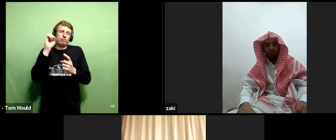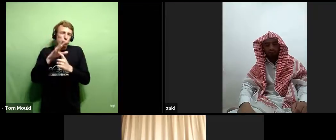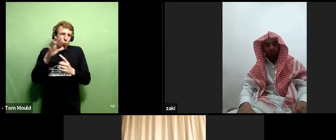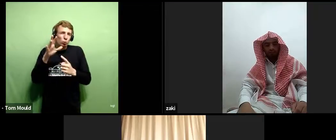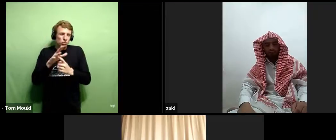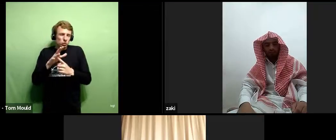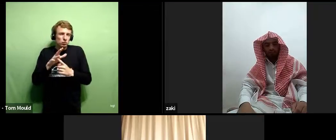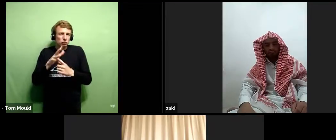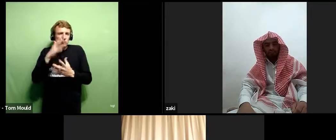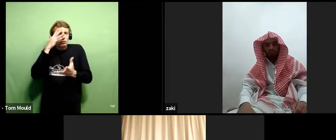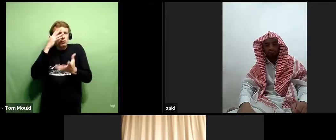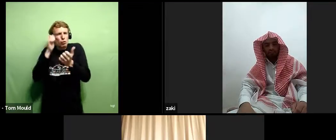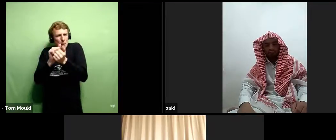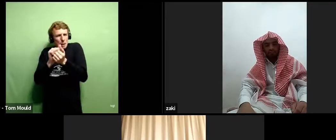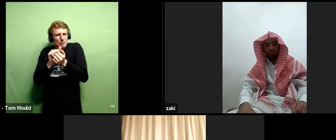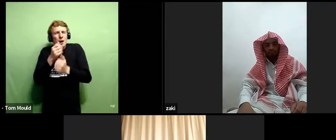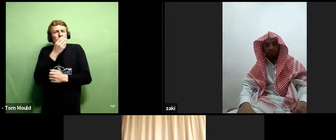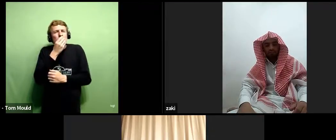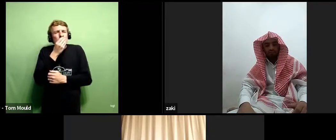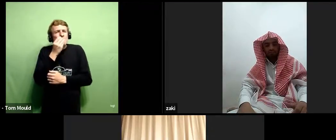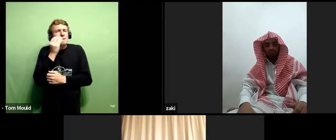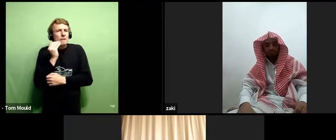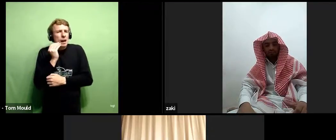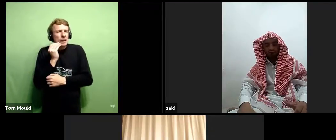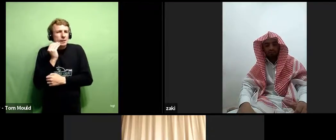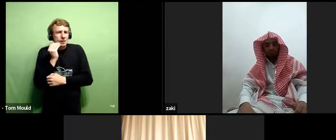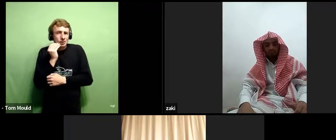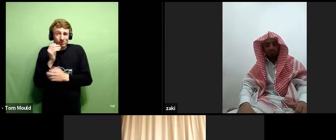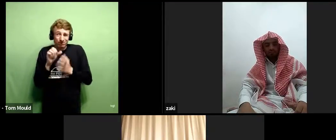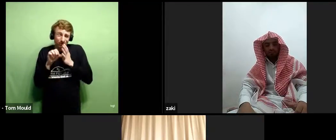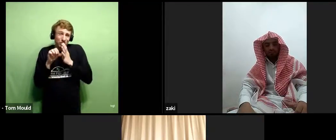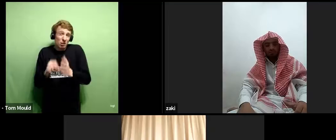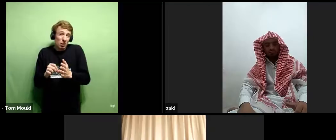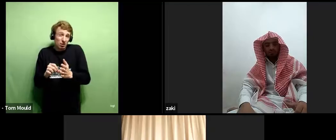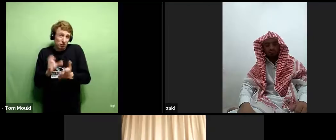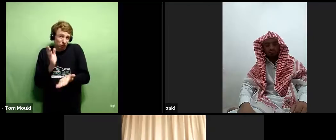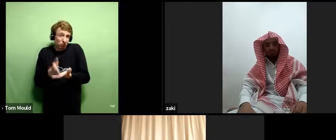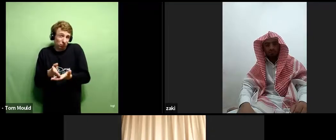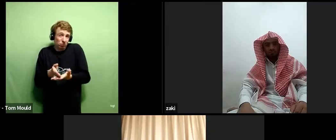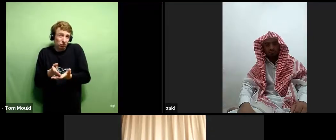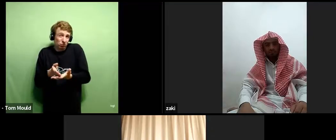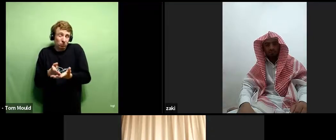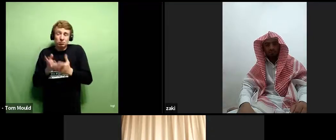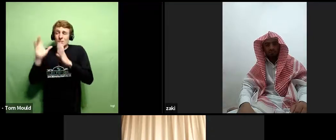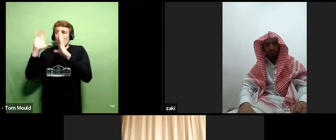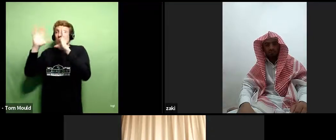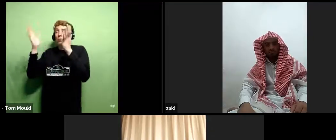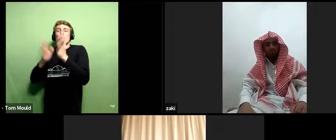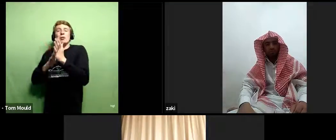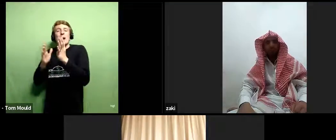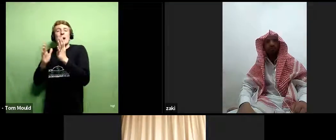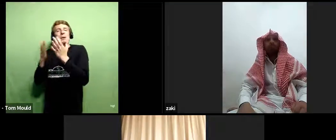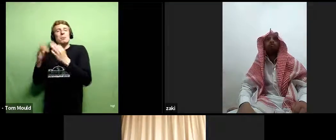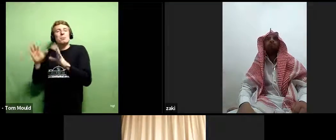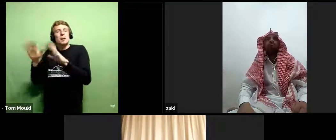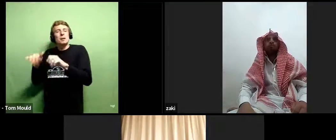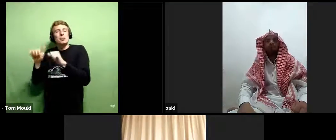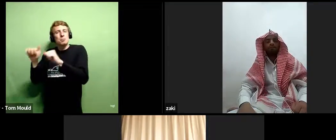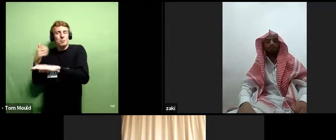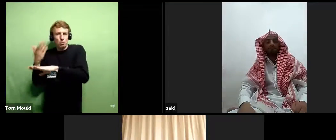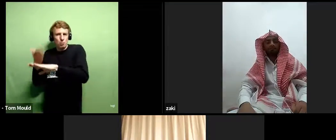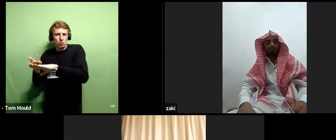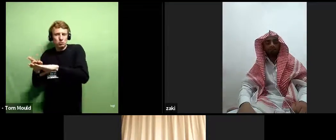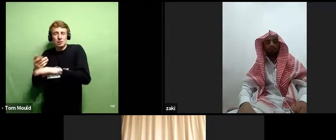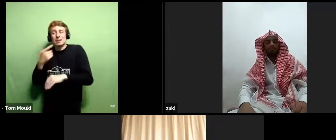strain of or a type of hardship to it. And the Prophet, peace and blessings be upon him, said to Aisha,